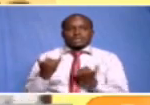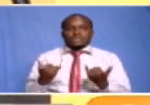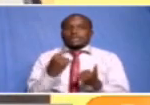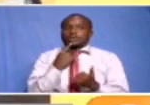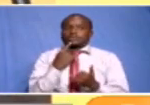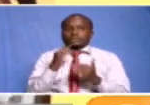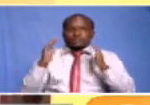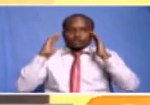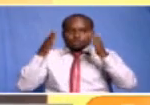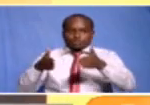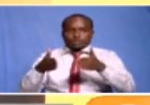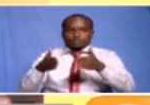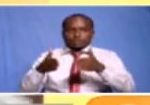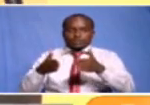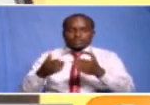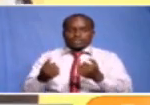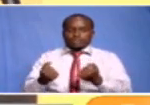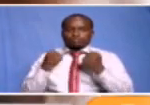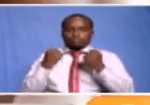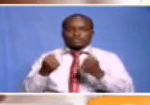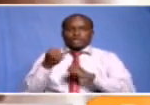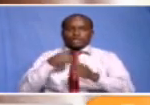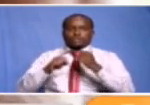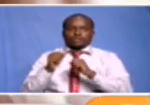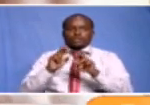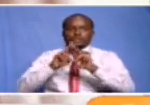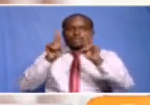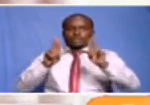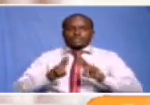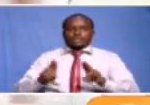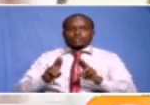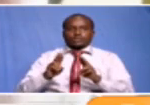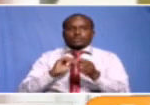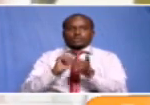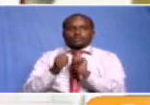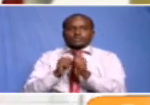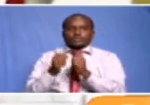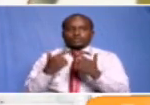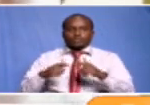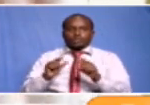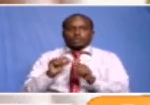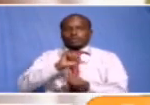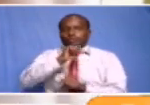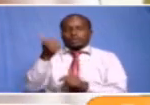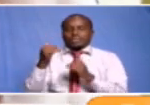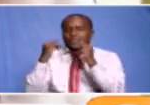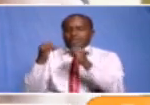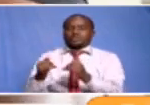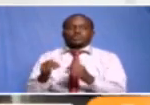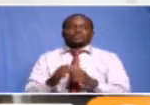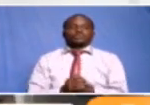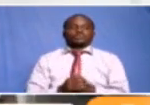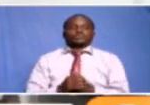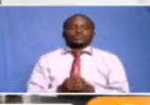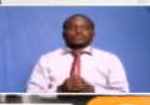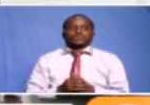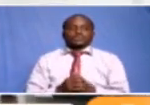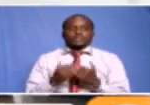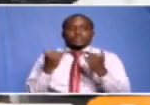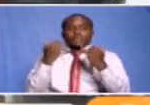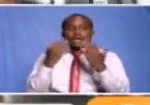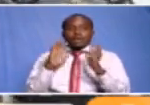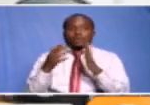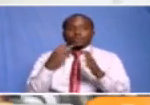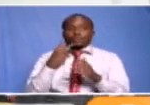he's committed his bodybuilding future to the international competitions to pave way for upcoming players. At least